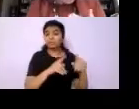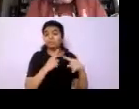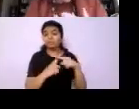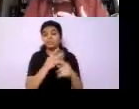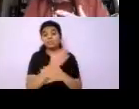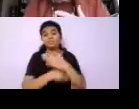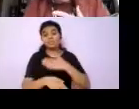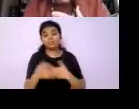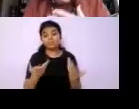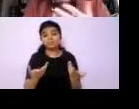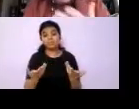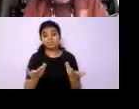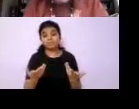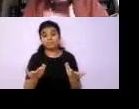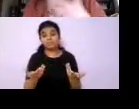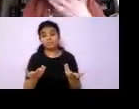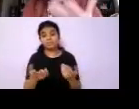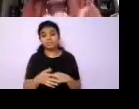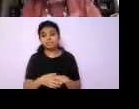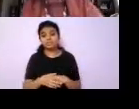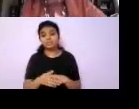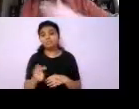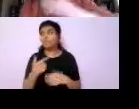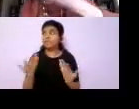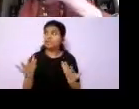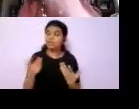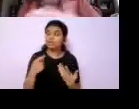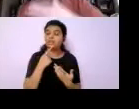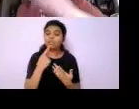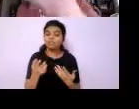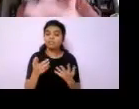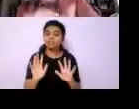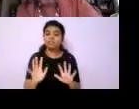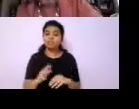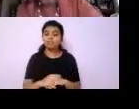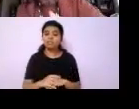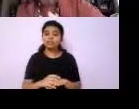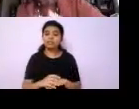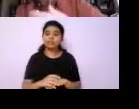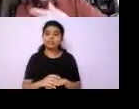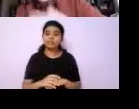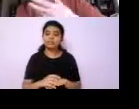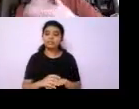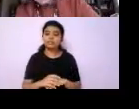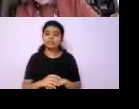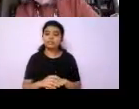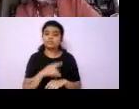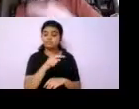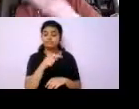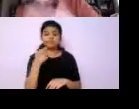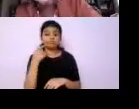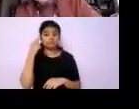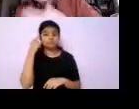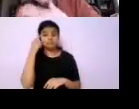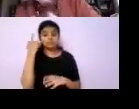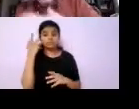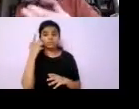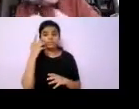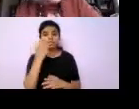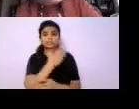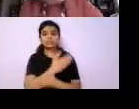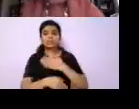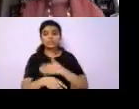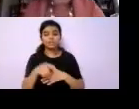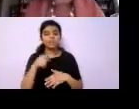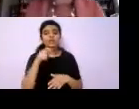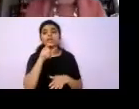but as they're saying, as the state is saying what they think the disabled person